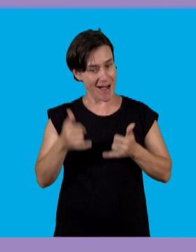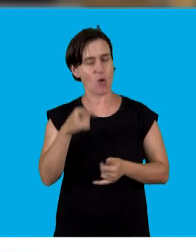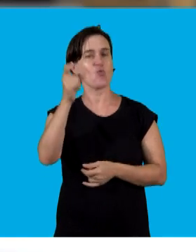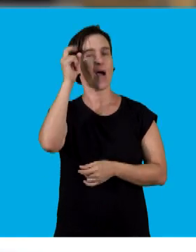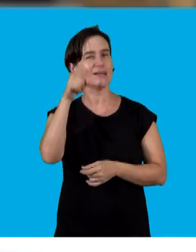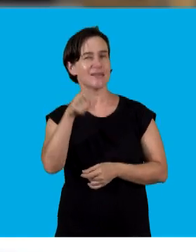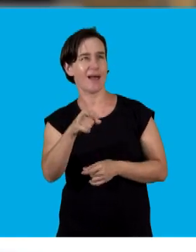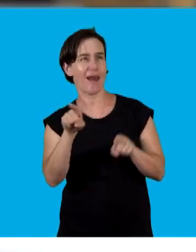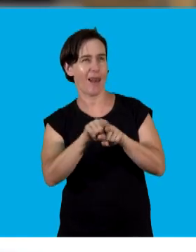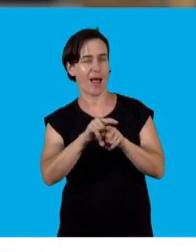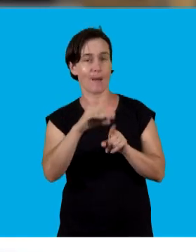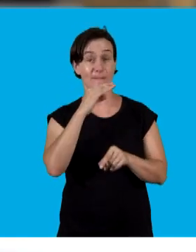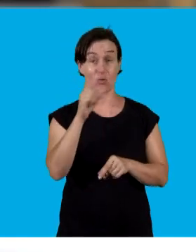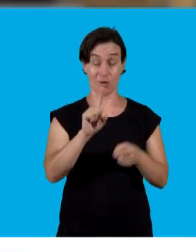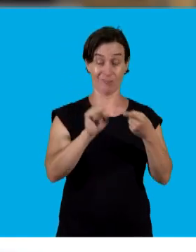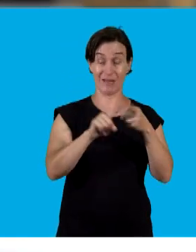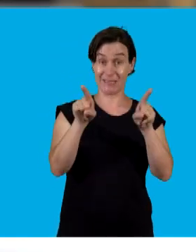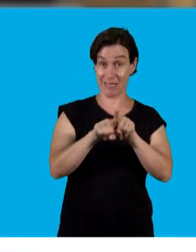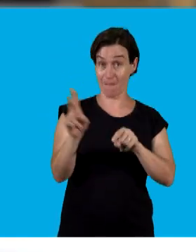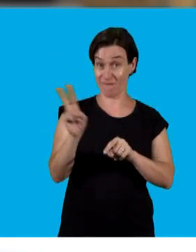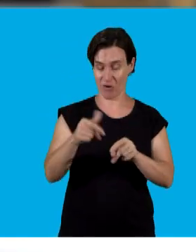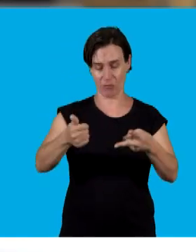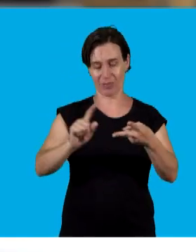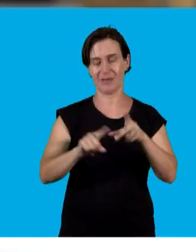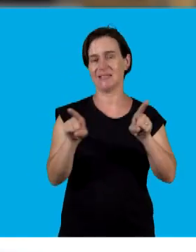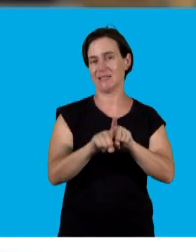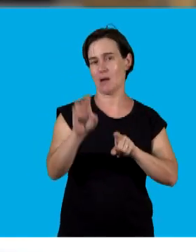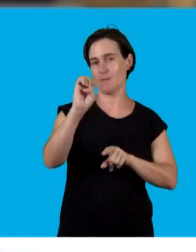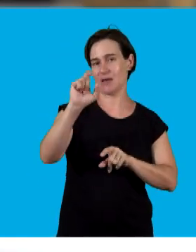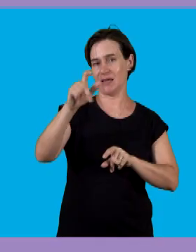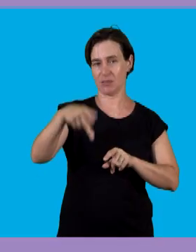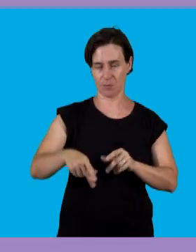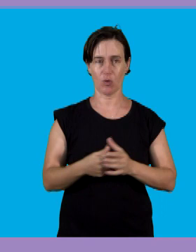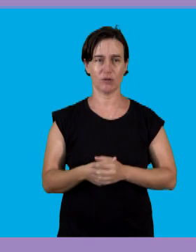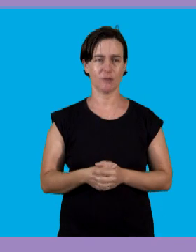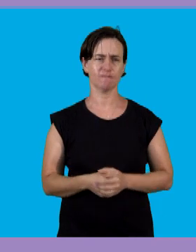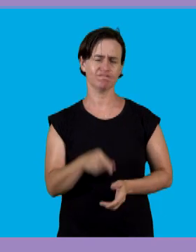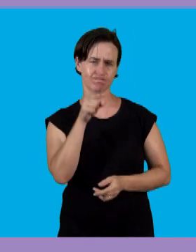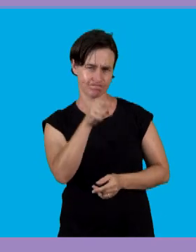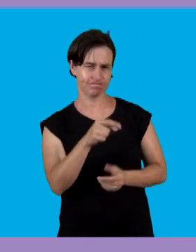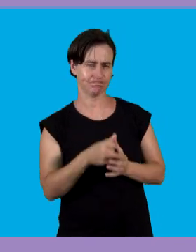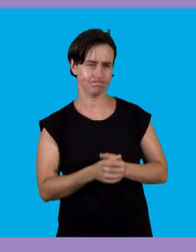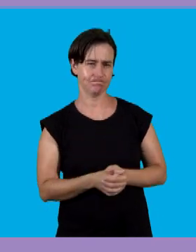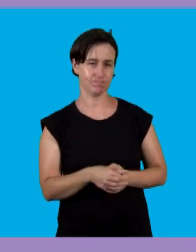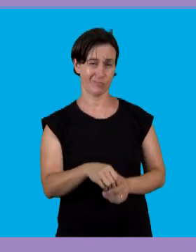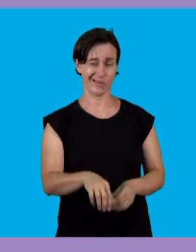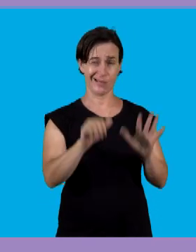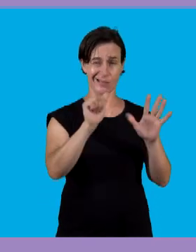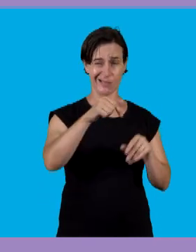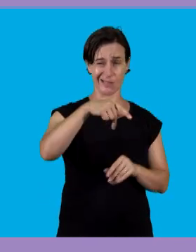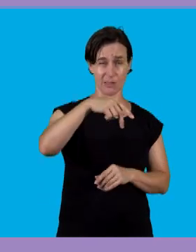looking for the same variable and the same exponent. So which ones are the like terms here? Now we can see that